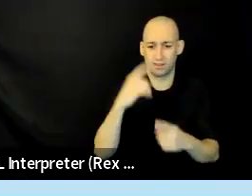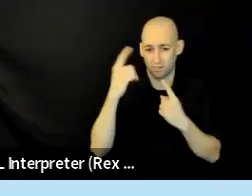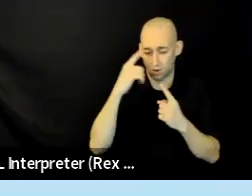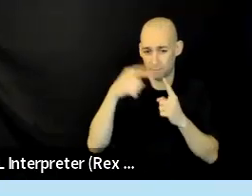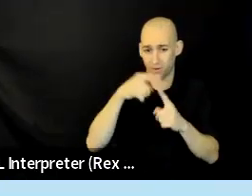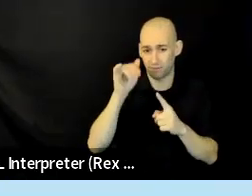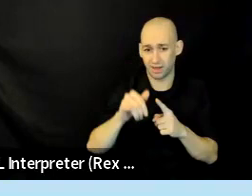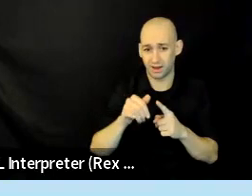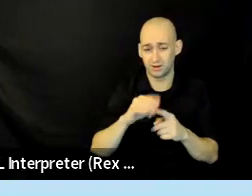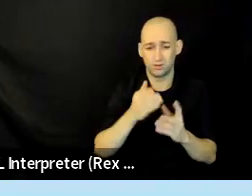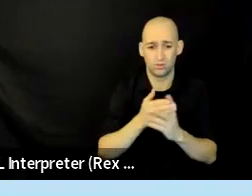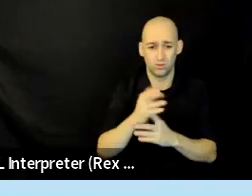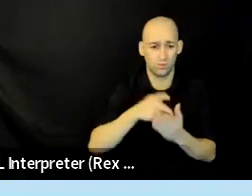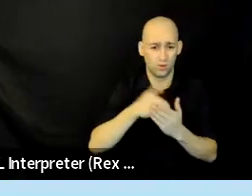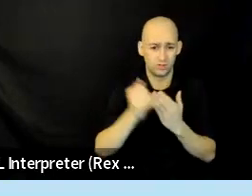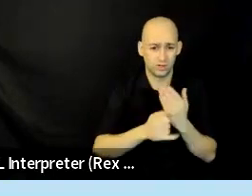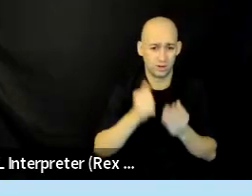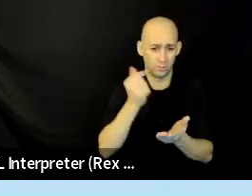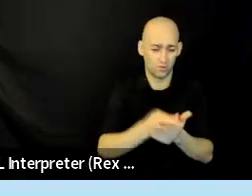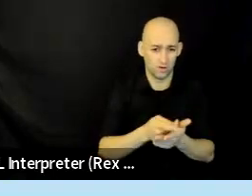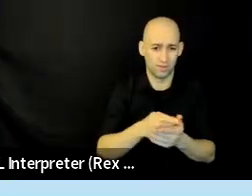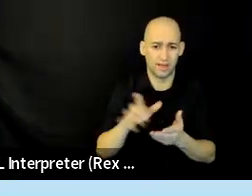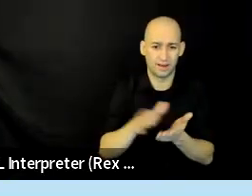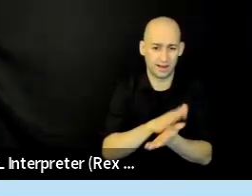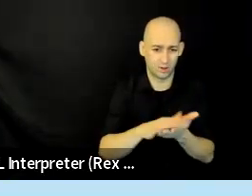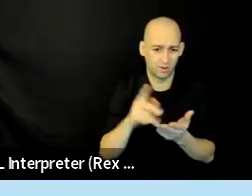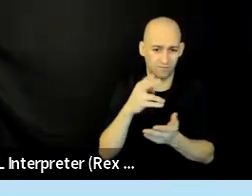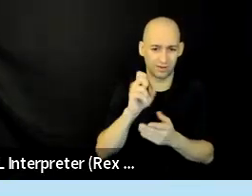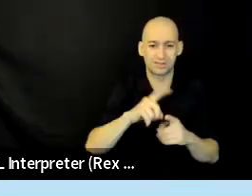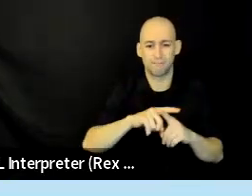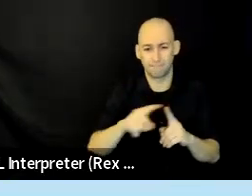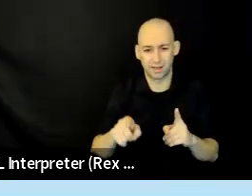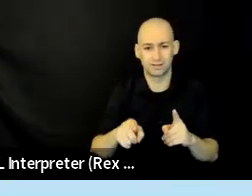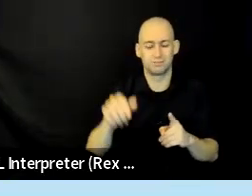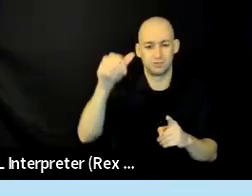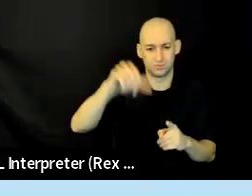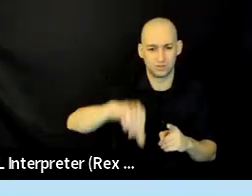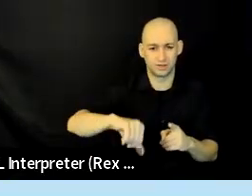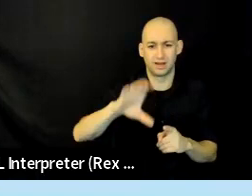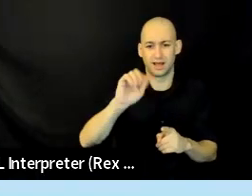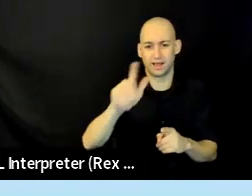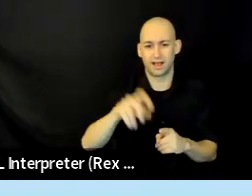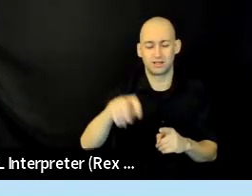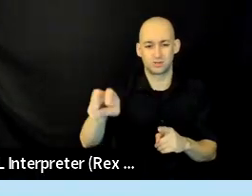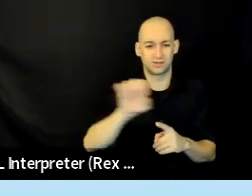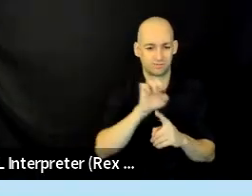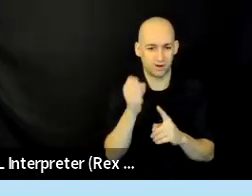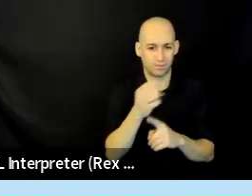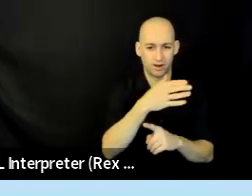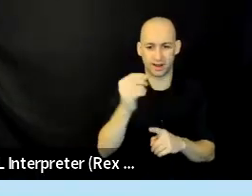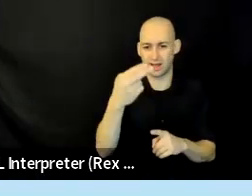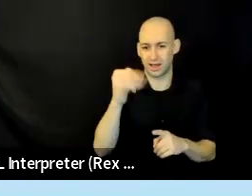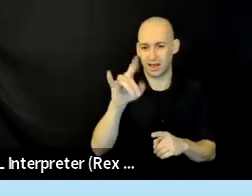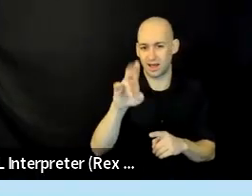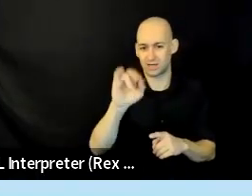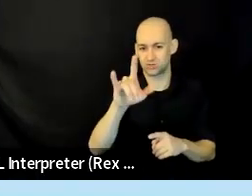during project approval and environmental document phase and was rejected. Caltrans Environmental and Hydraulics determined